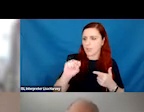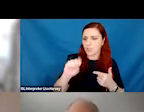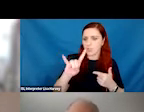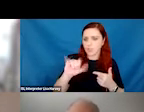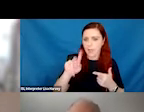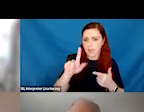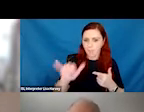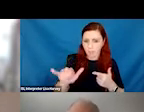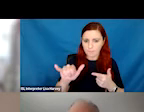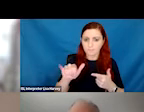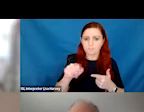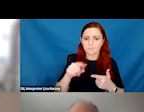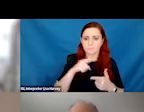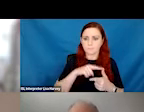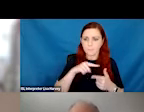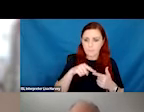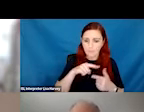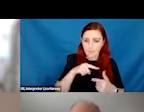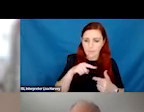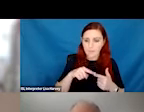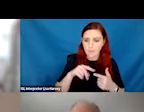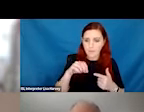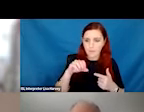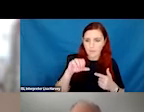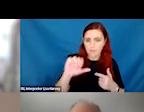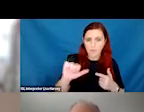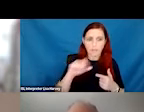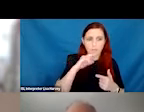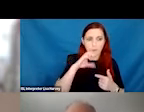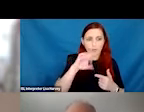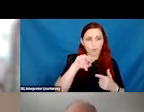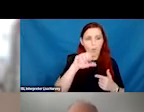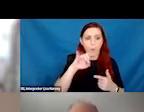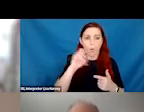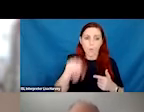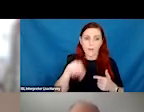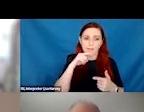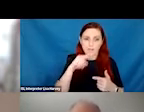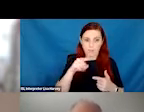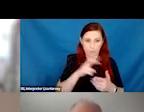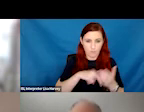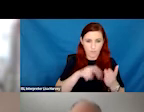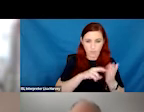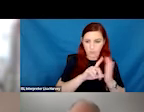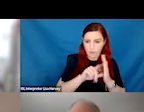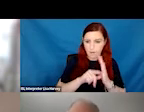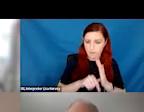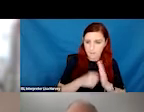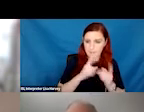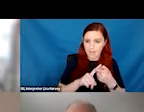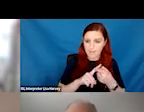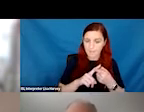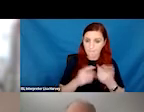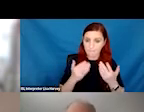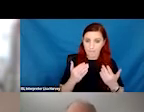a Royal Institute of the Architects of Ireland registered architect, also a fellow and past president of